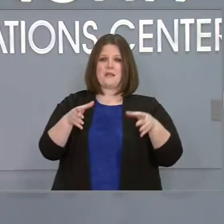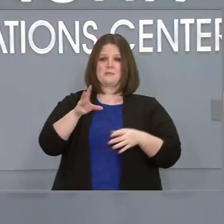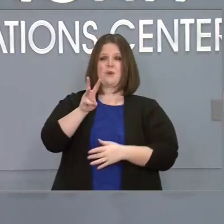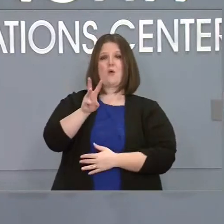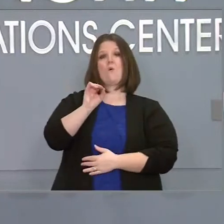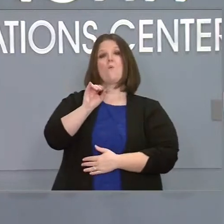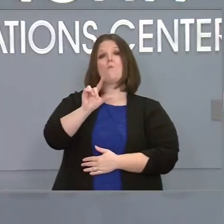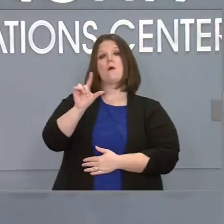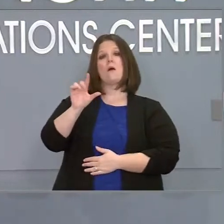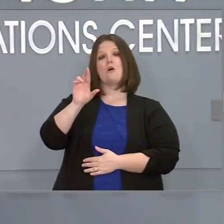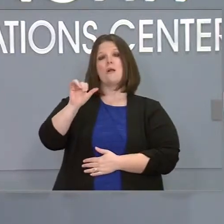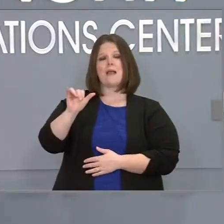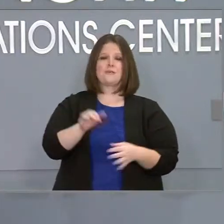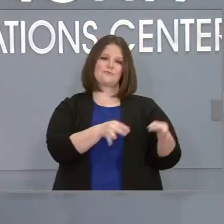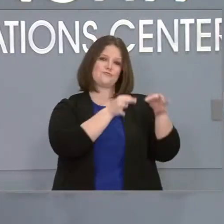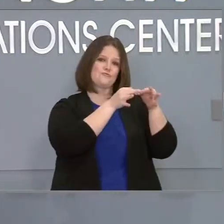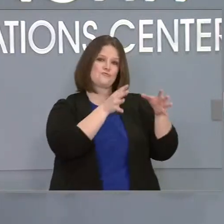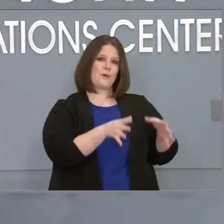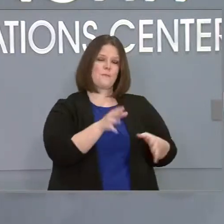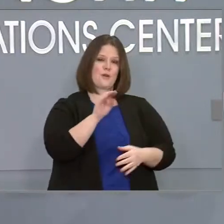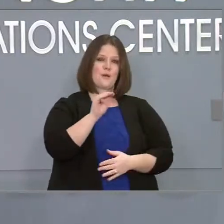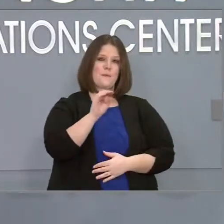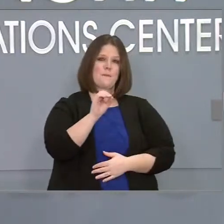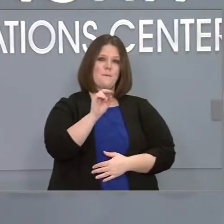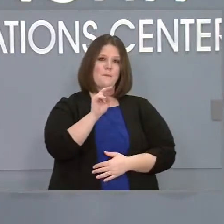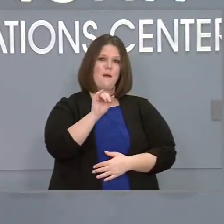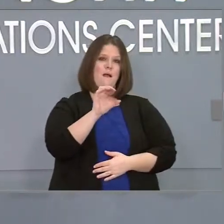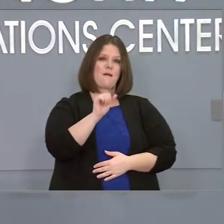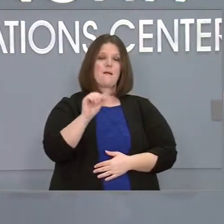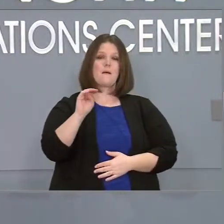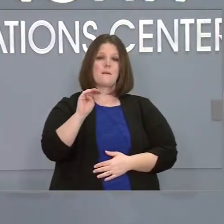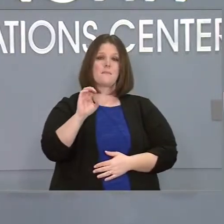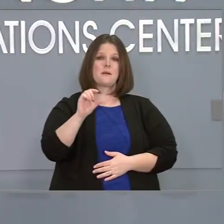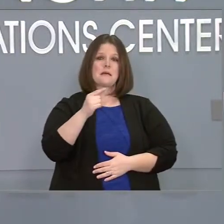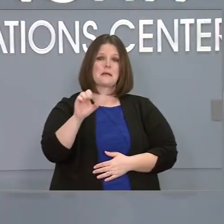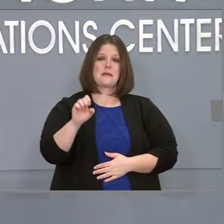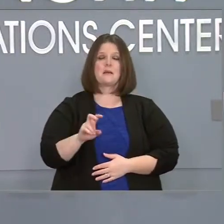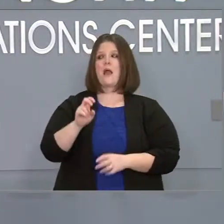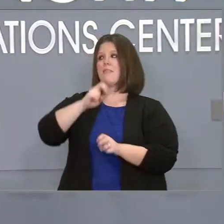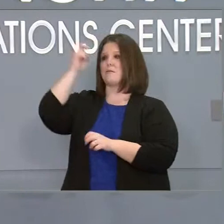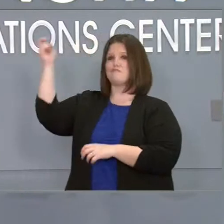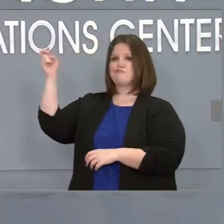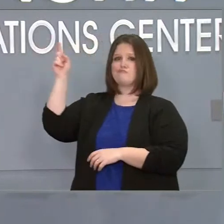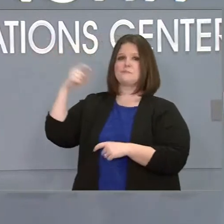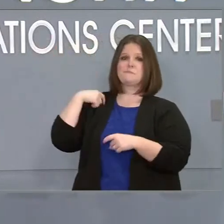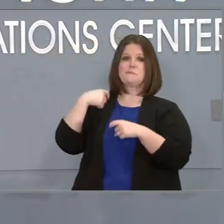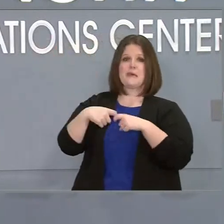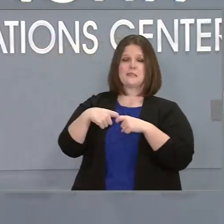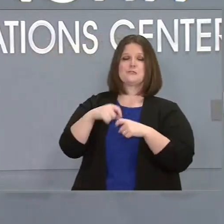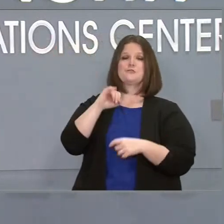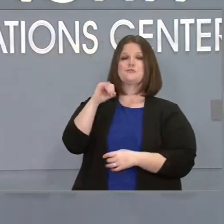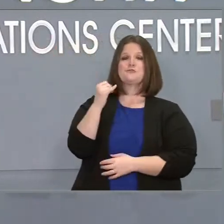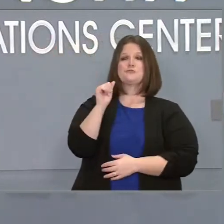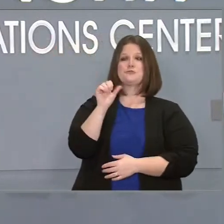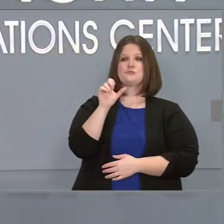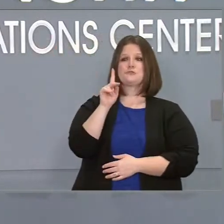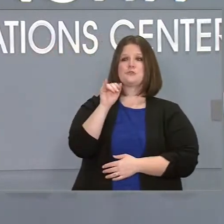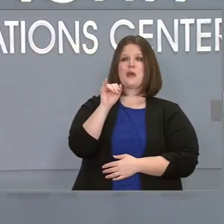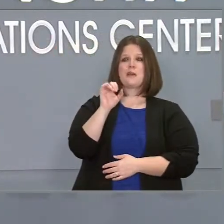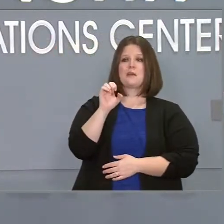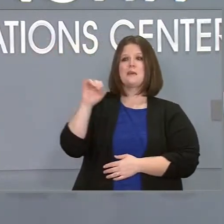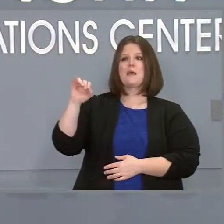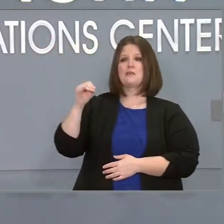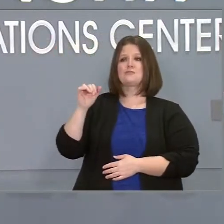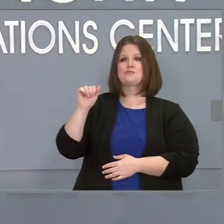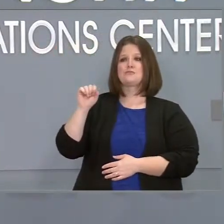Ray. Our sign language interpreter is Monica McGee, and behind the scenes, Jackie and Jasmine Mativier are our